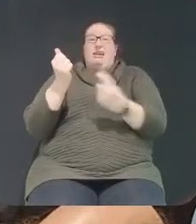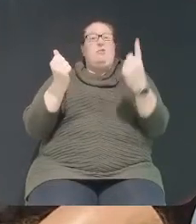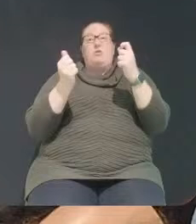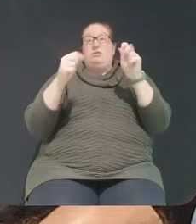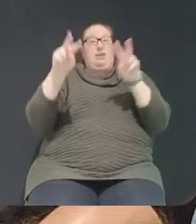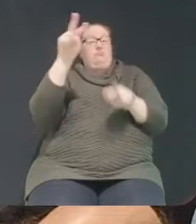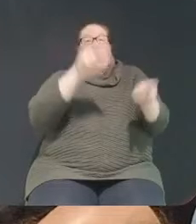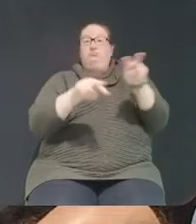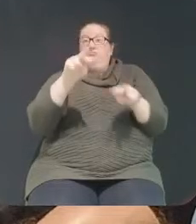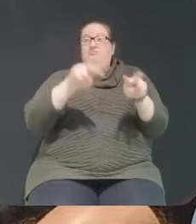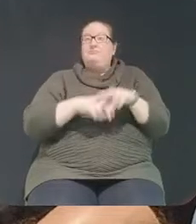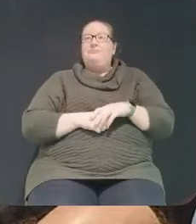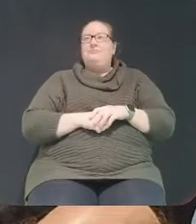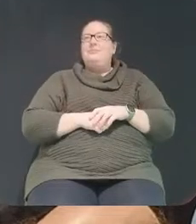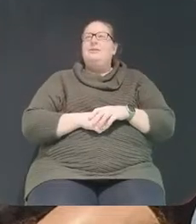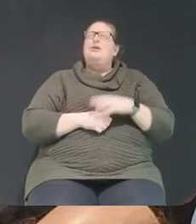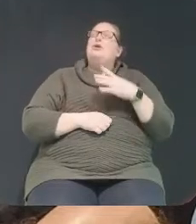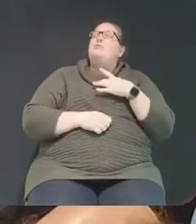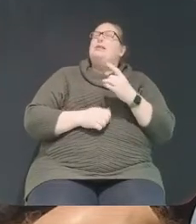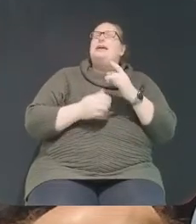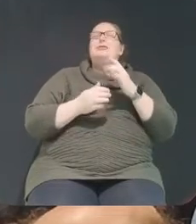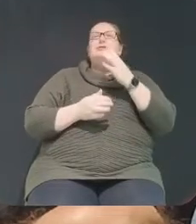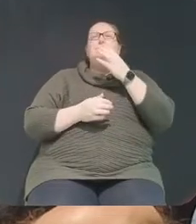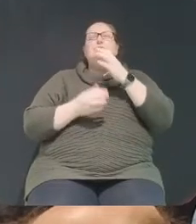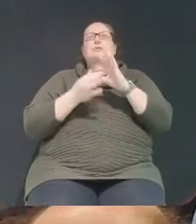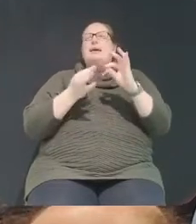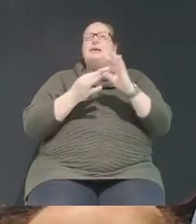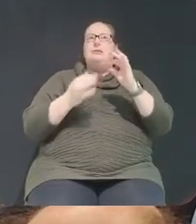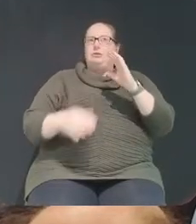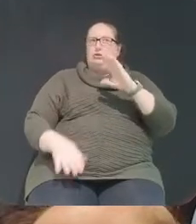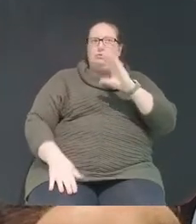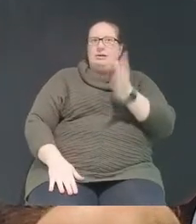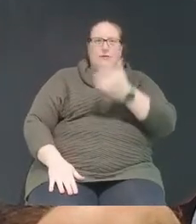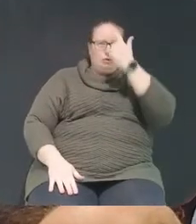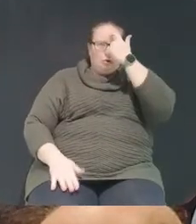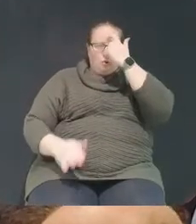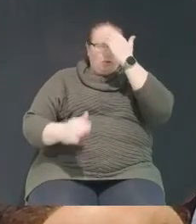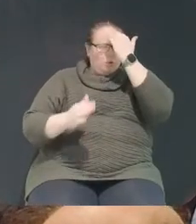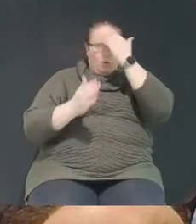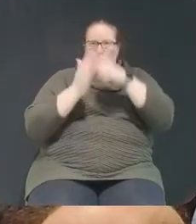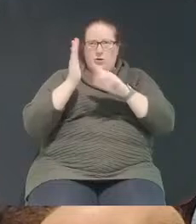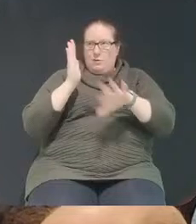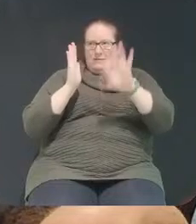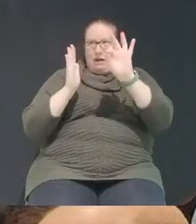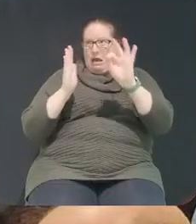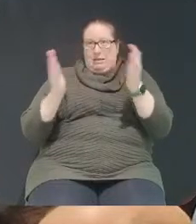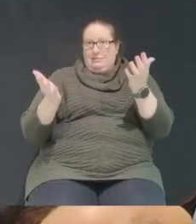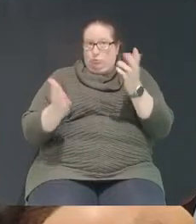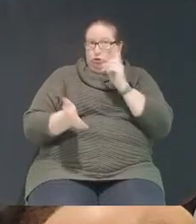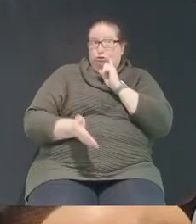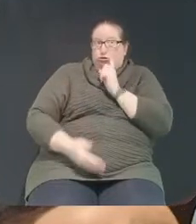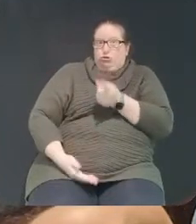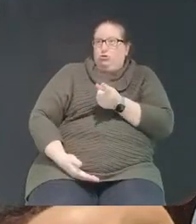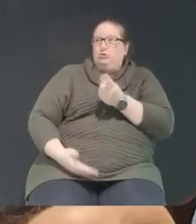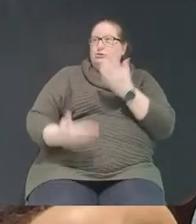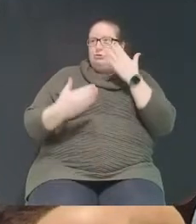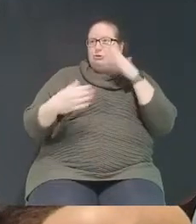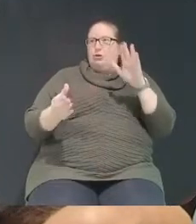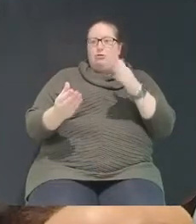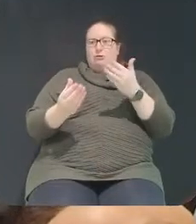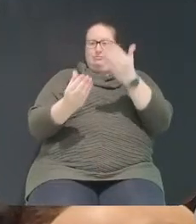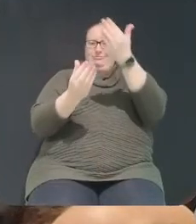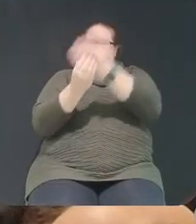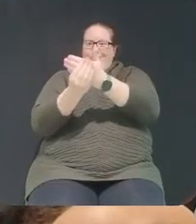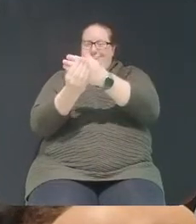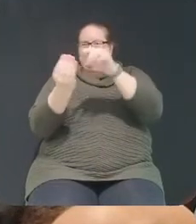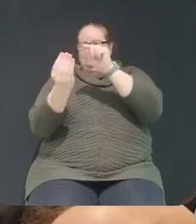like to say that you never know what you'll find in the archives, and to some extent that is true. You don't know what you'll find in a folder titled